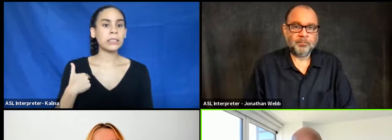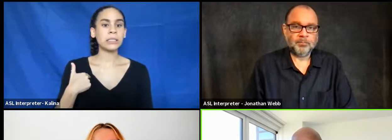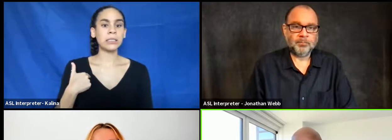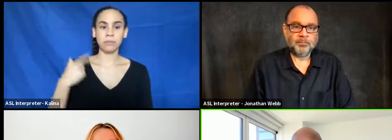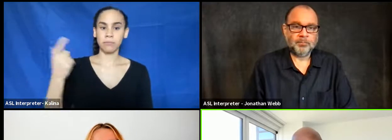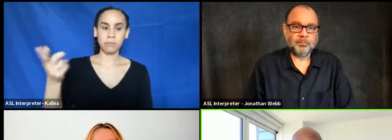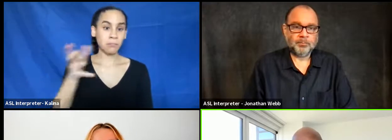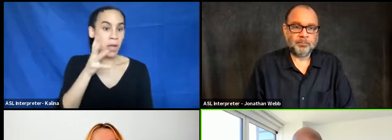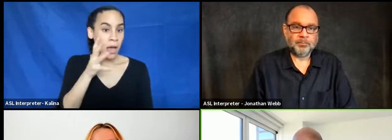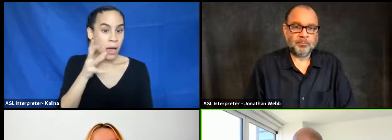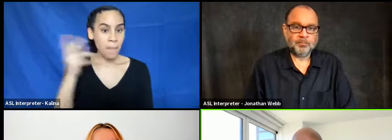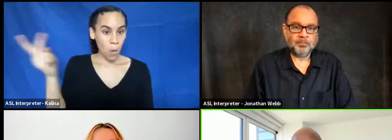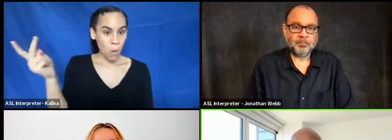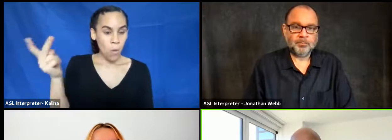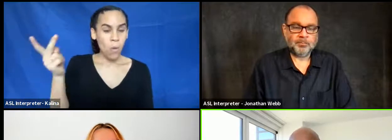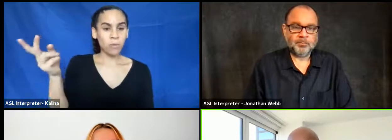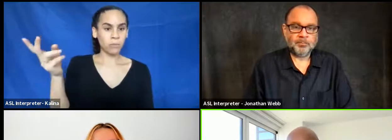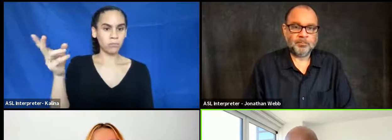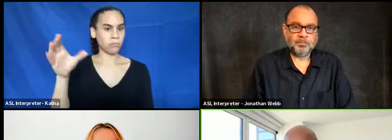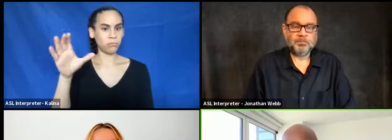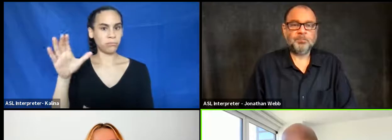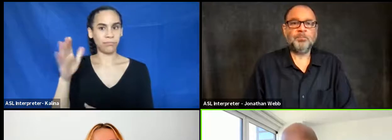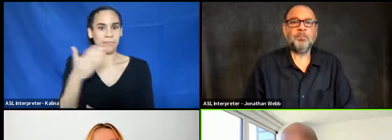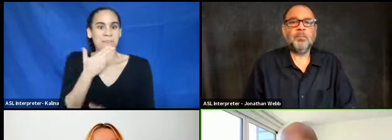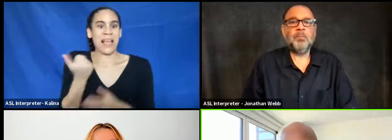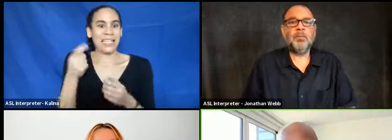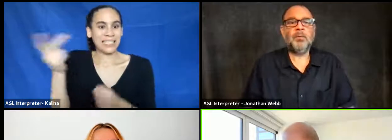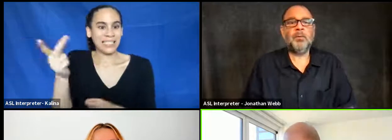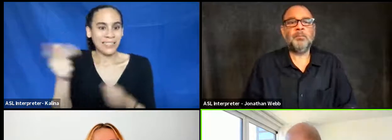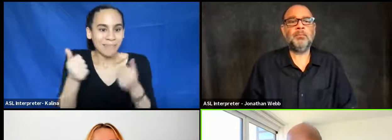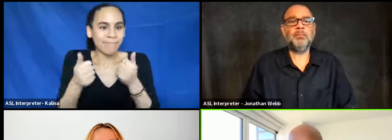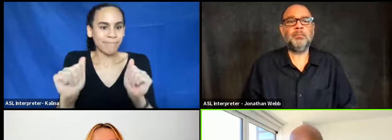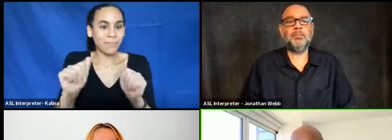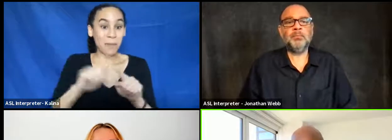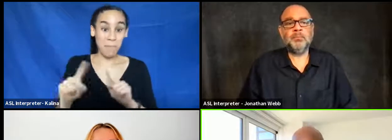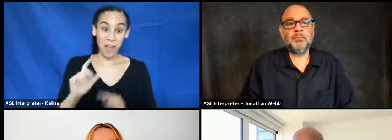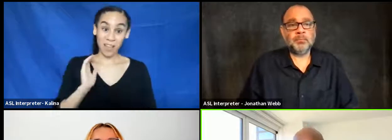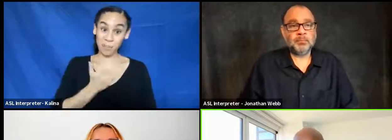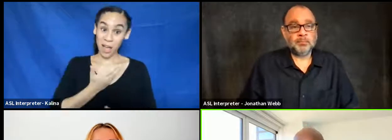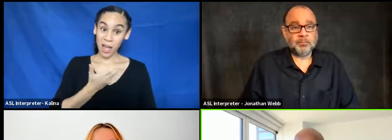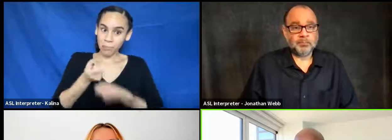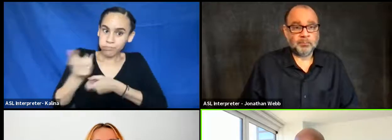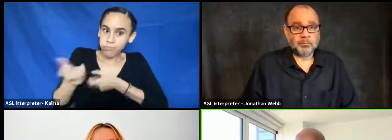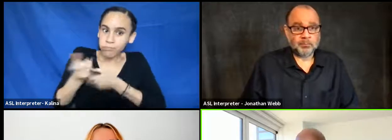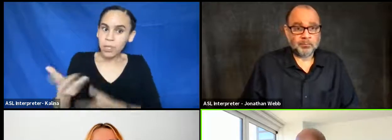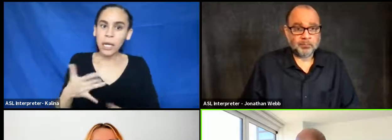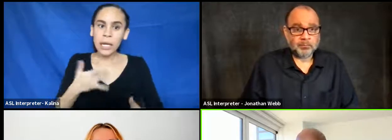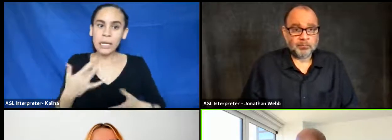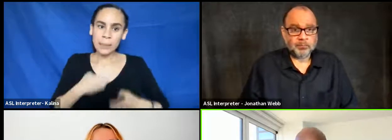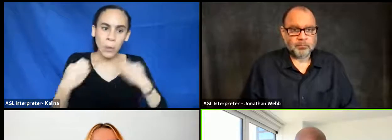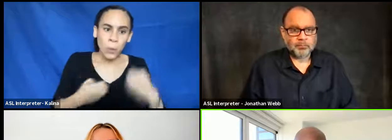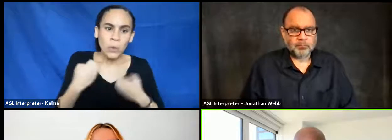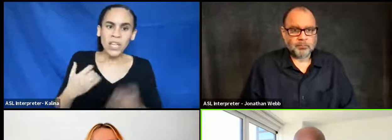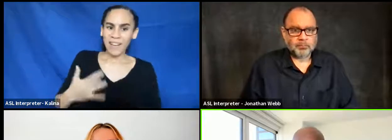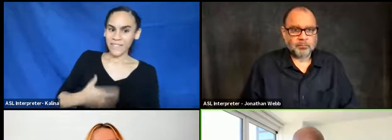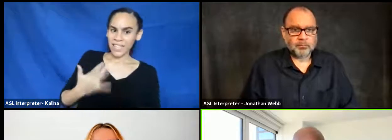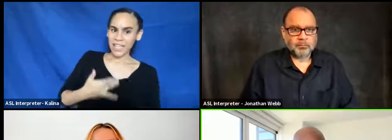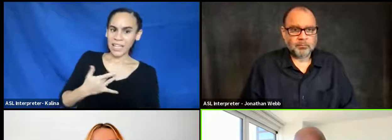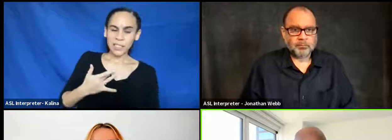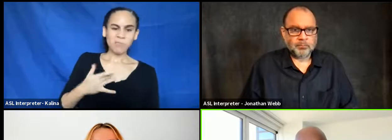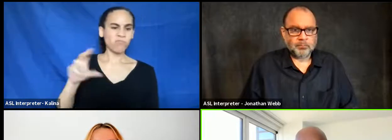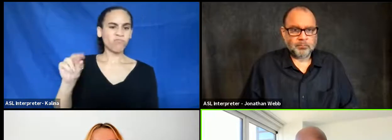mom did the best job they could, but we didn't communicate our feelings growing up. Like our quality time